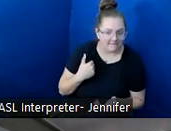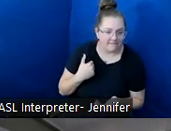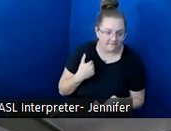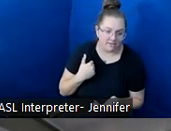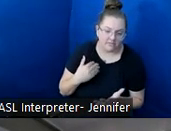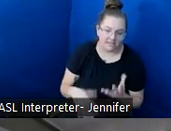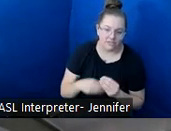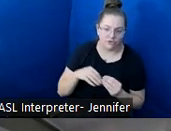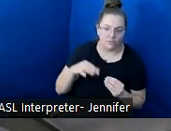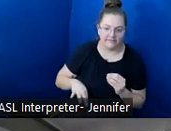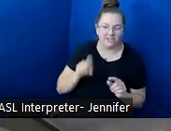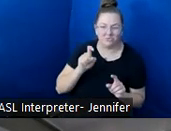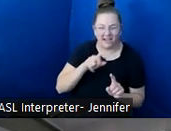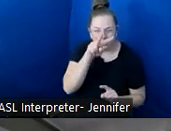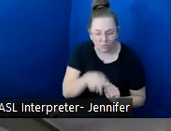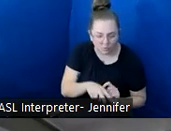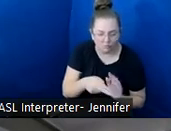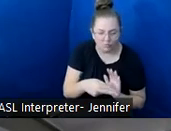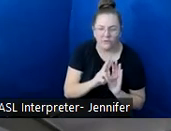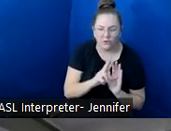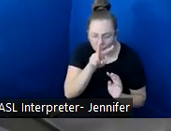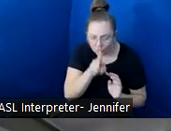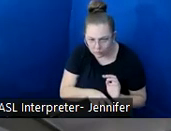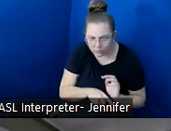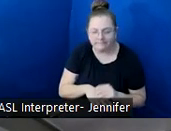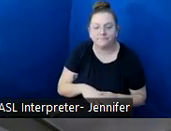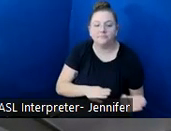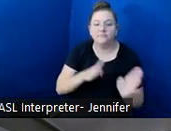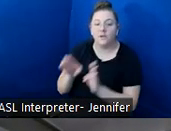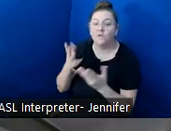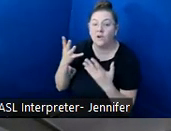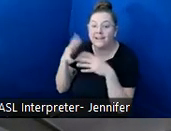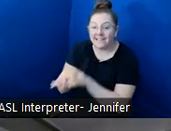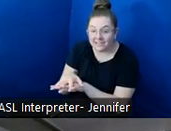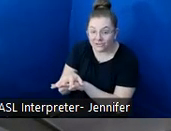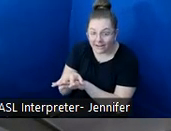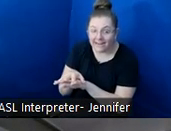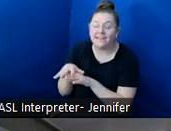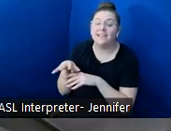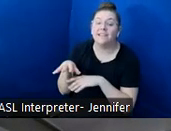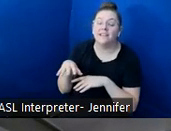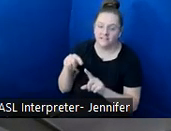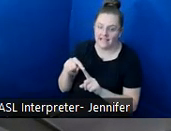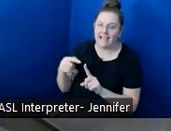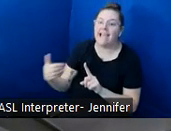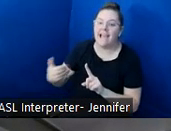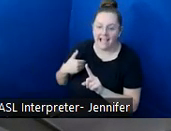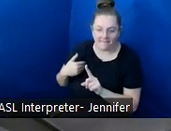that when you're reviewing for enrollment. In the integrated side, there are several different types